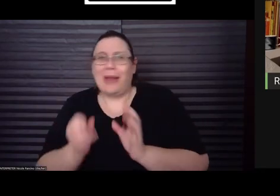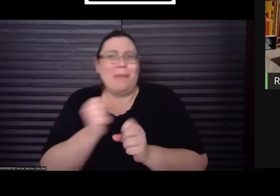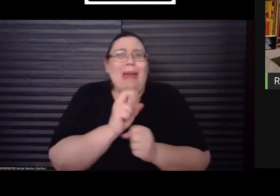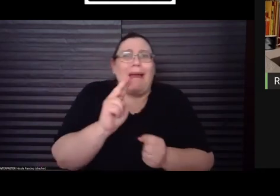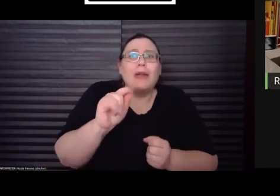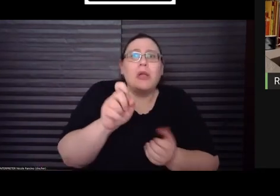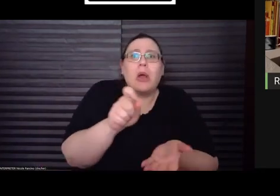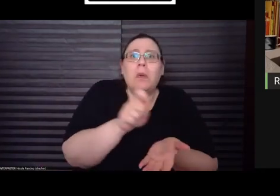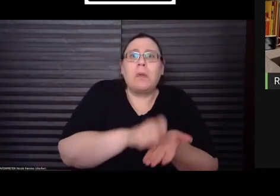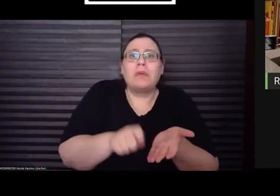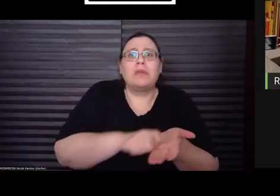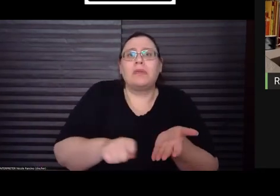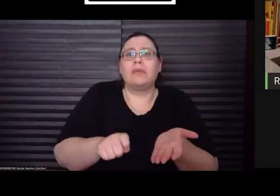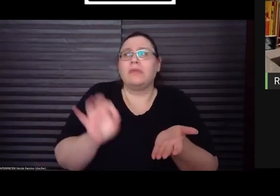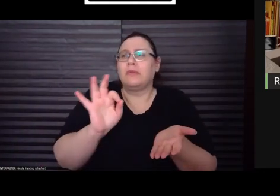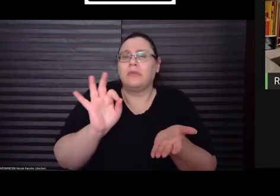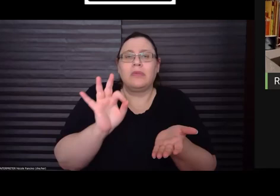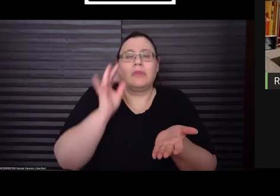like a note,